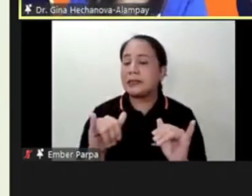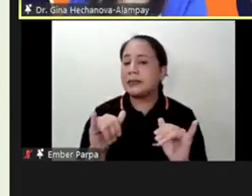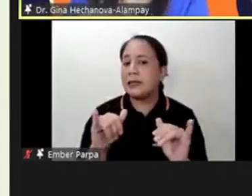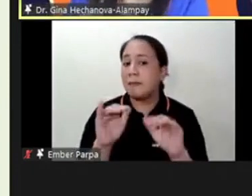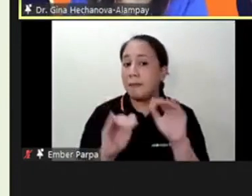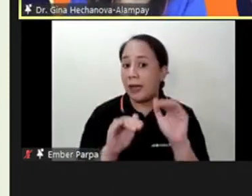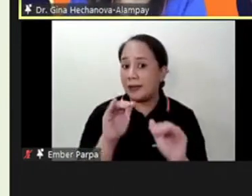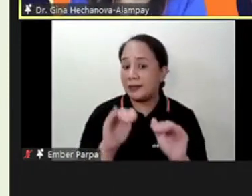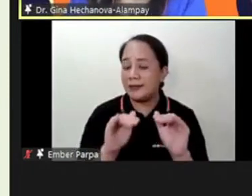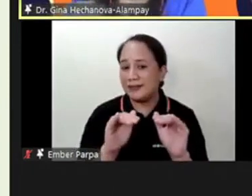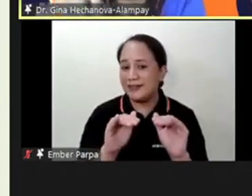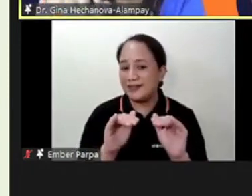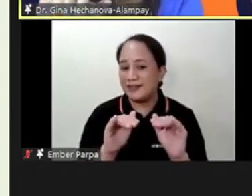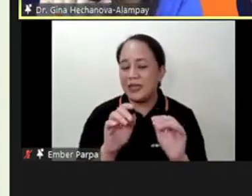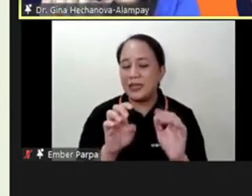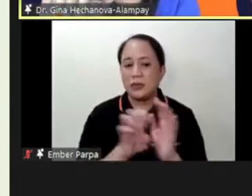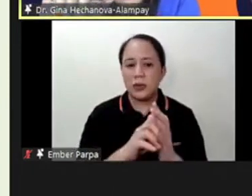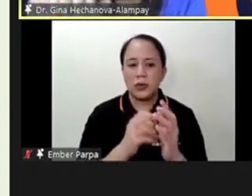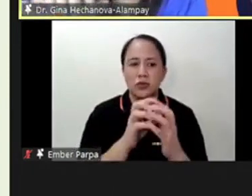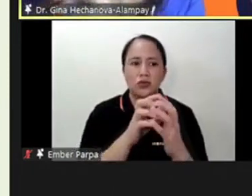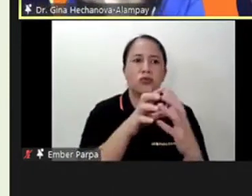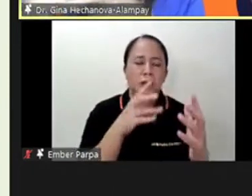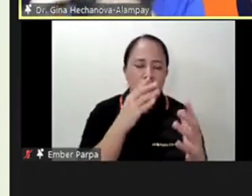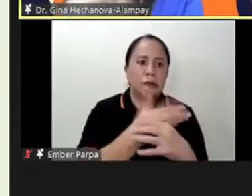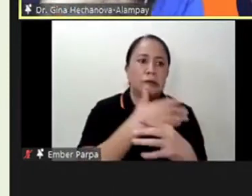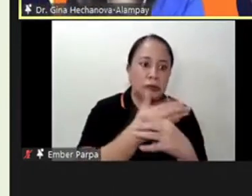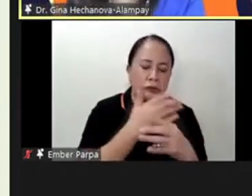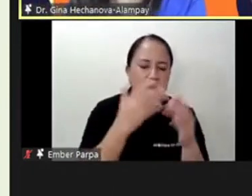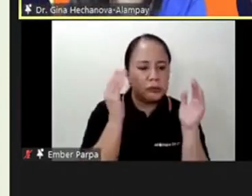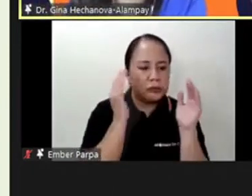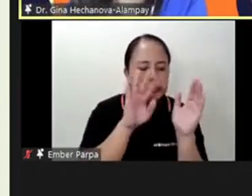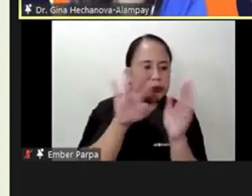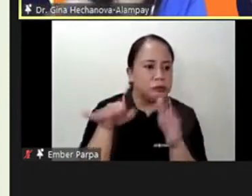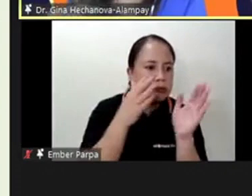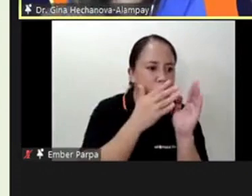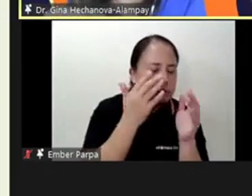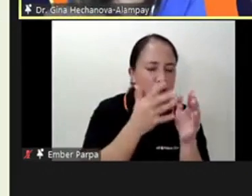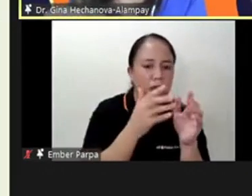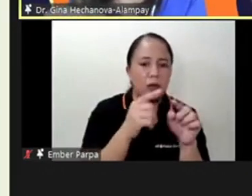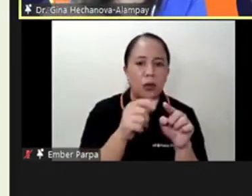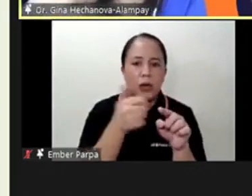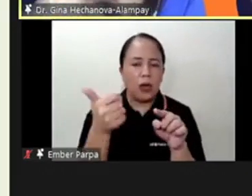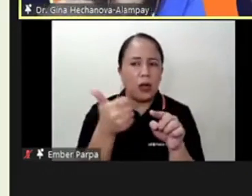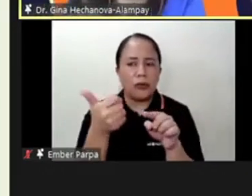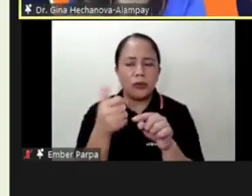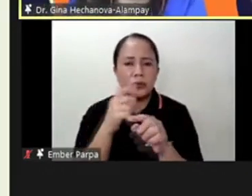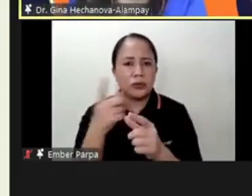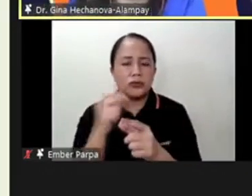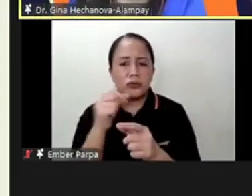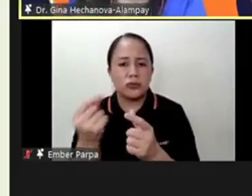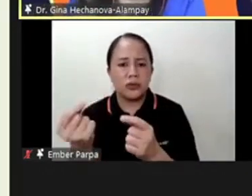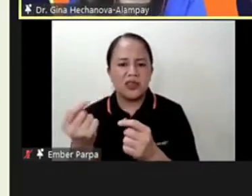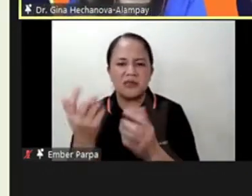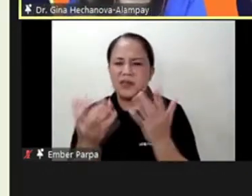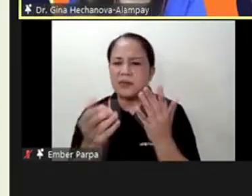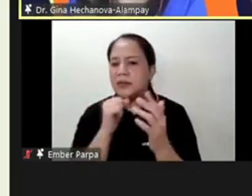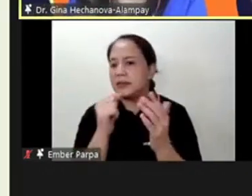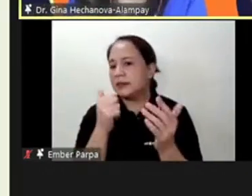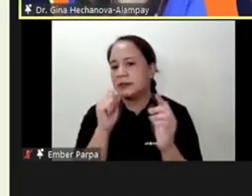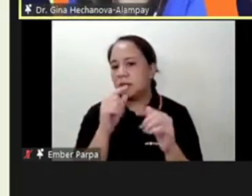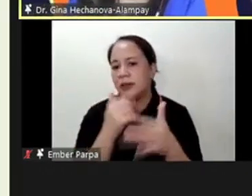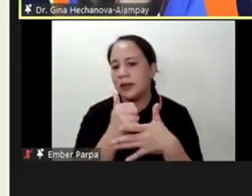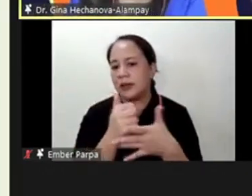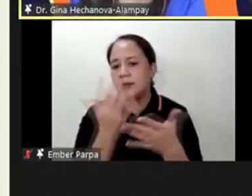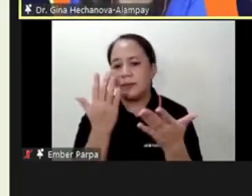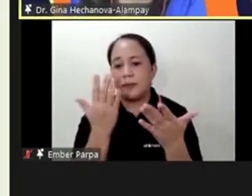balance. Baka naman if we're using too much distraction and not enough of the other things, that might not really be helpful, because